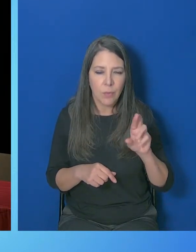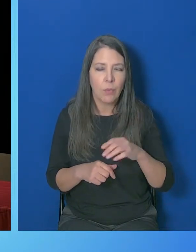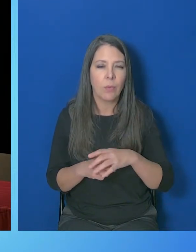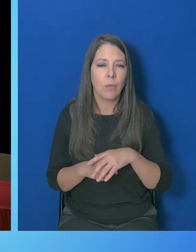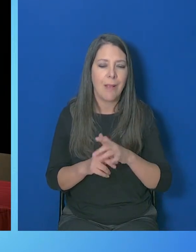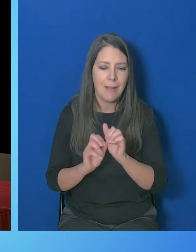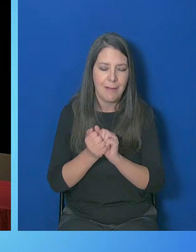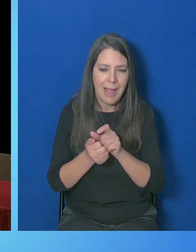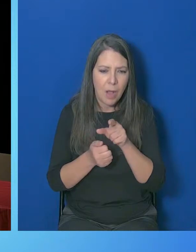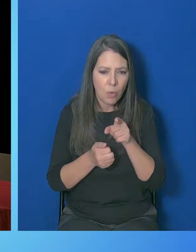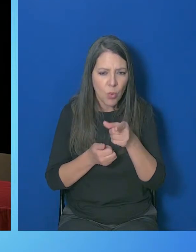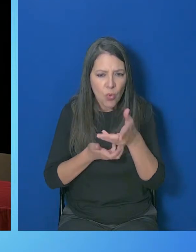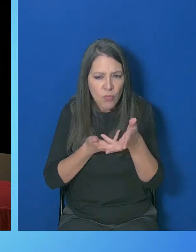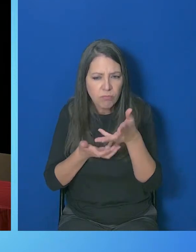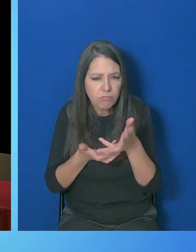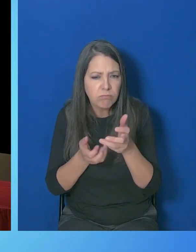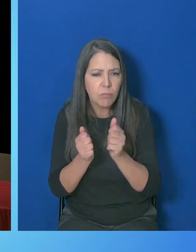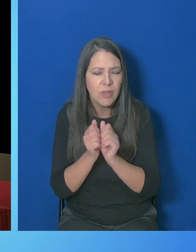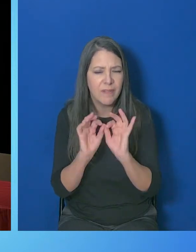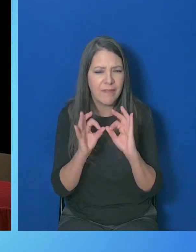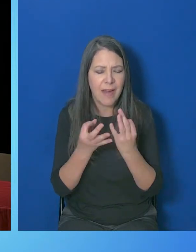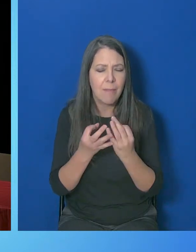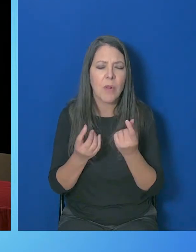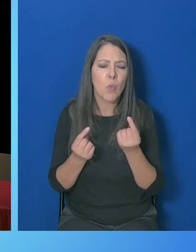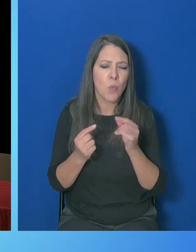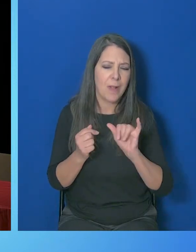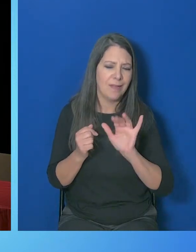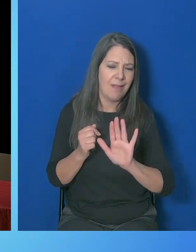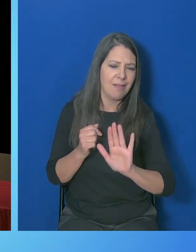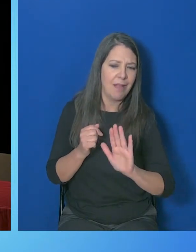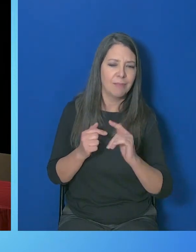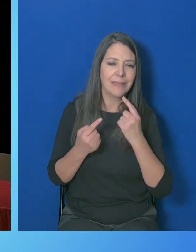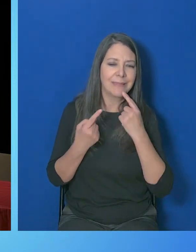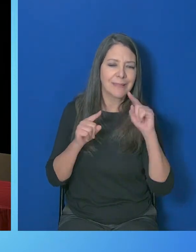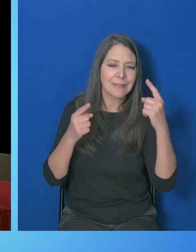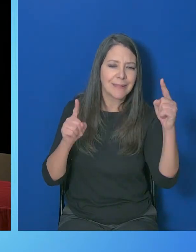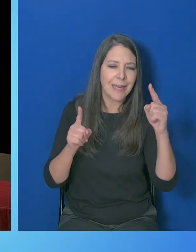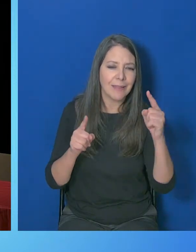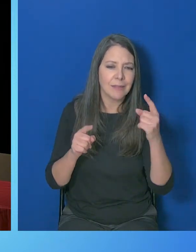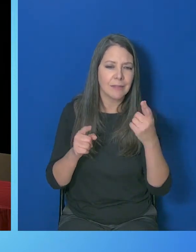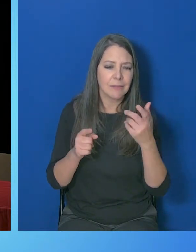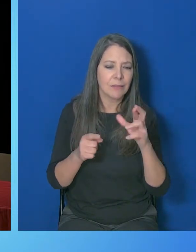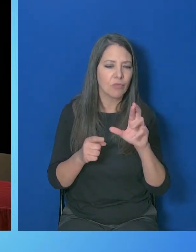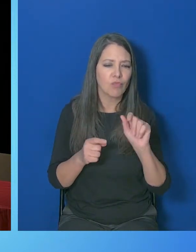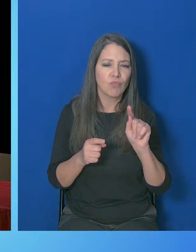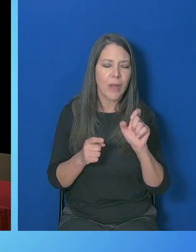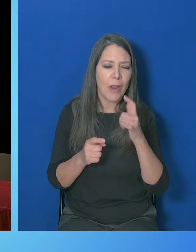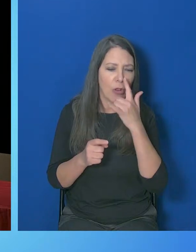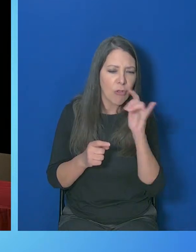how the success rates are, and with deaf children, deafblind children,